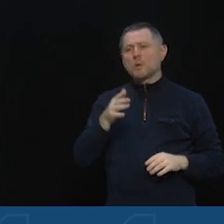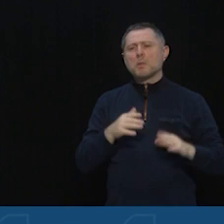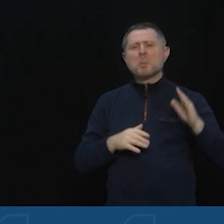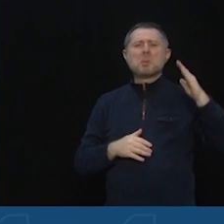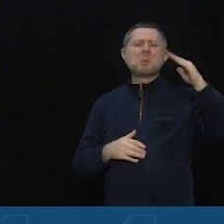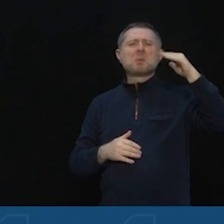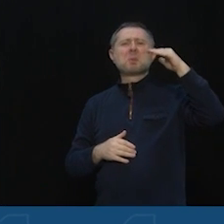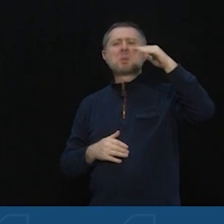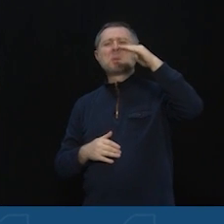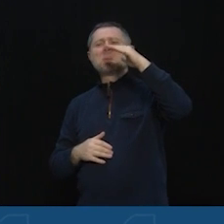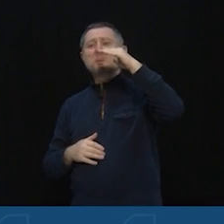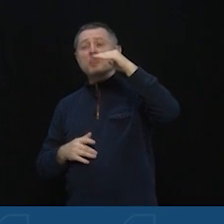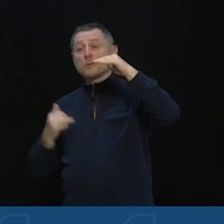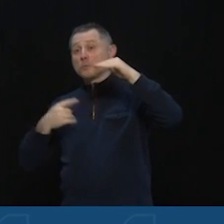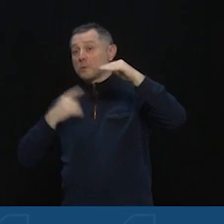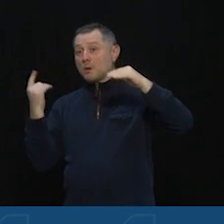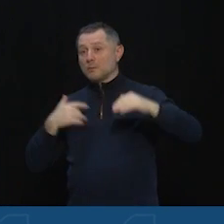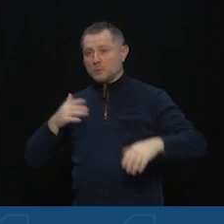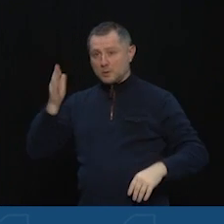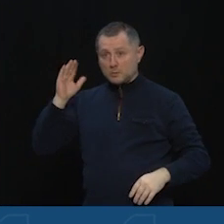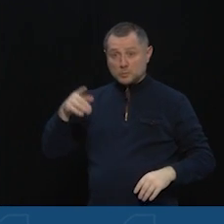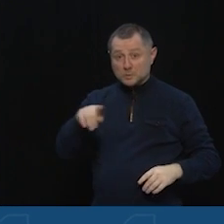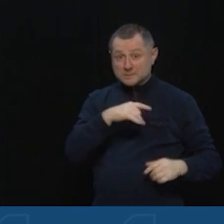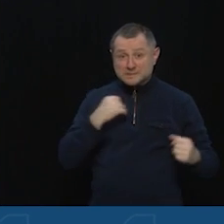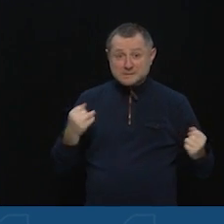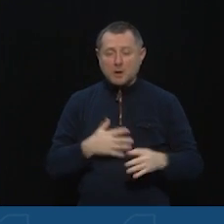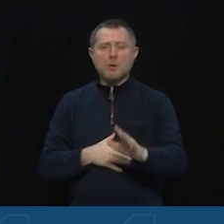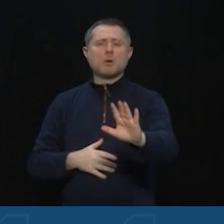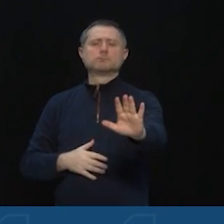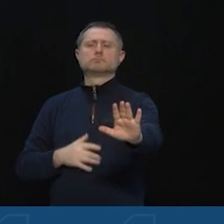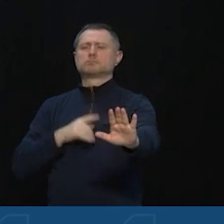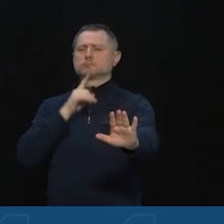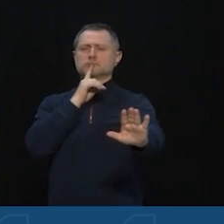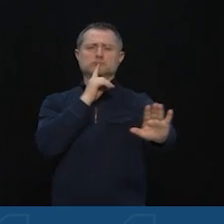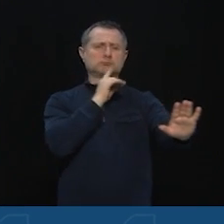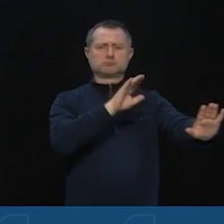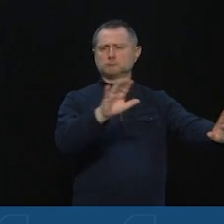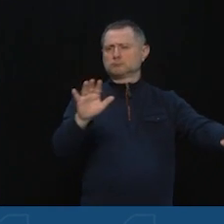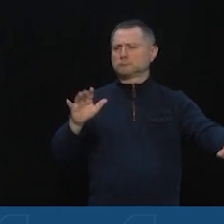alarms here. People continue on with your lives. Be careful about those that we've identified as being most vulnerable.